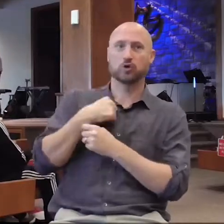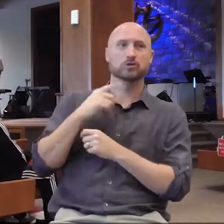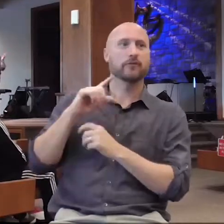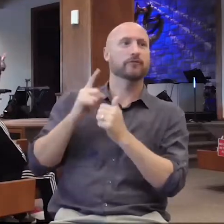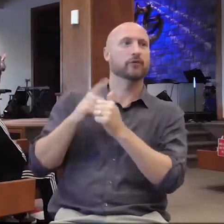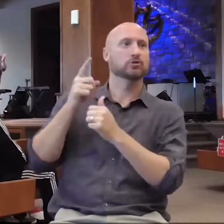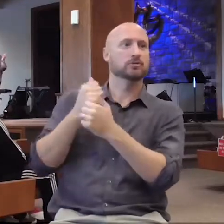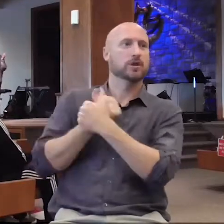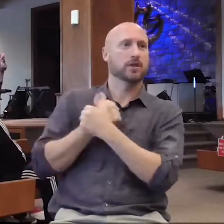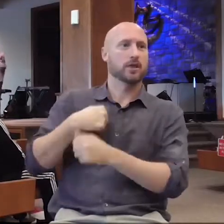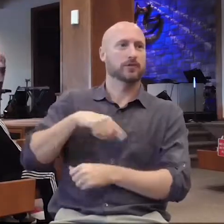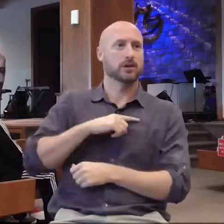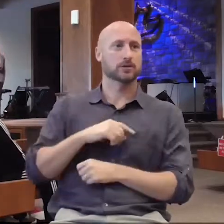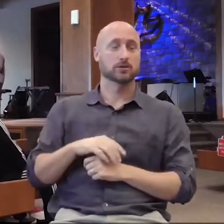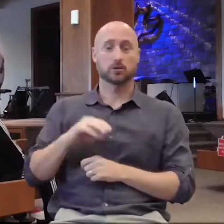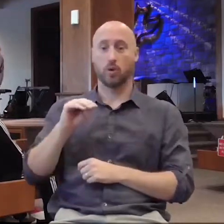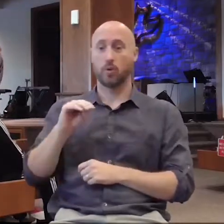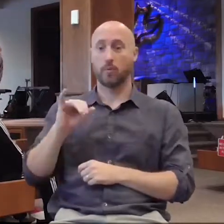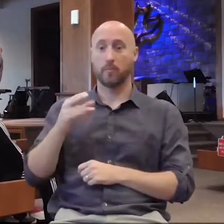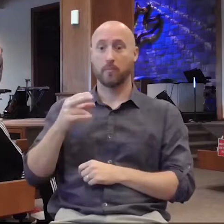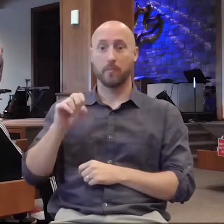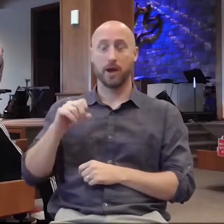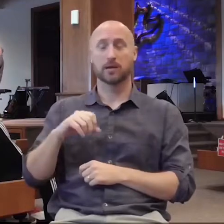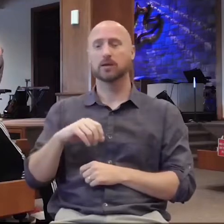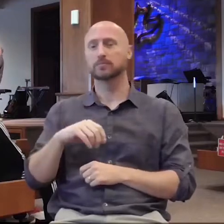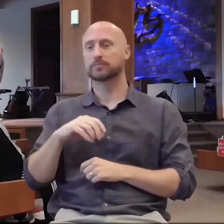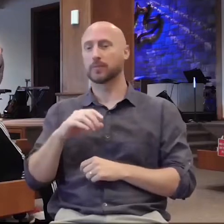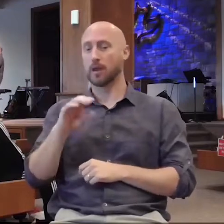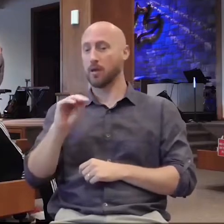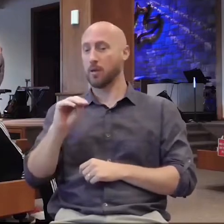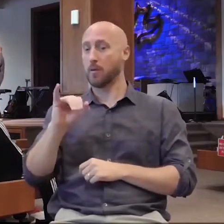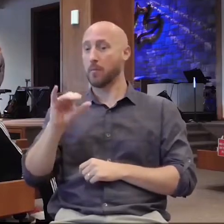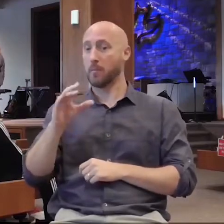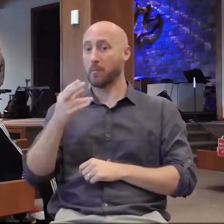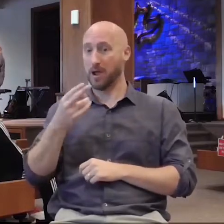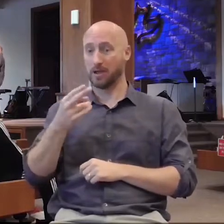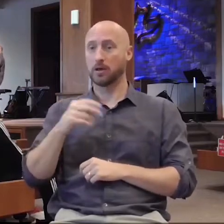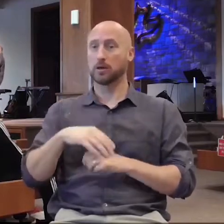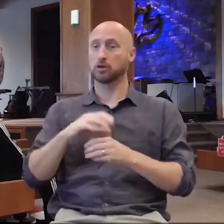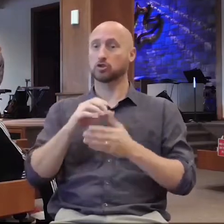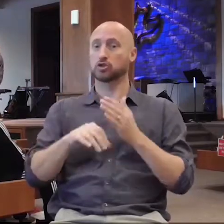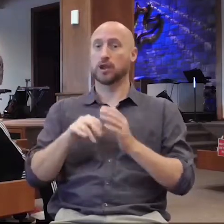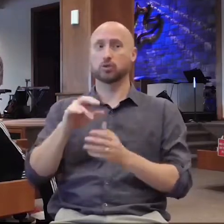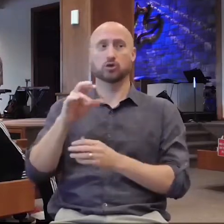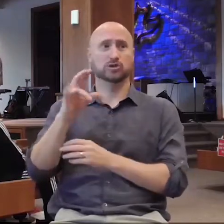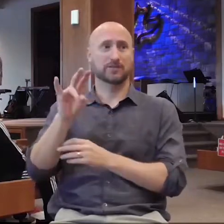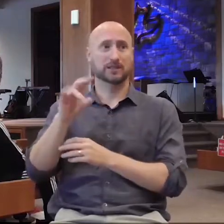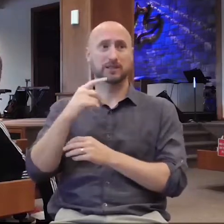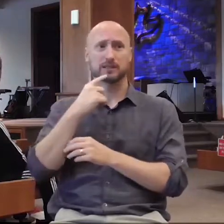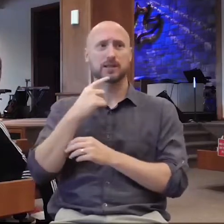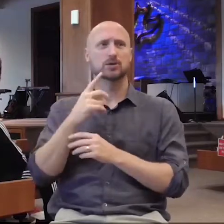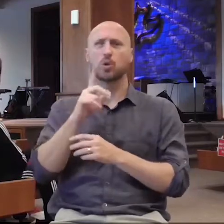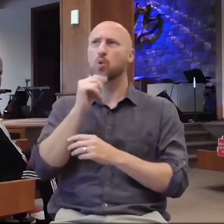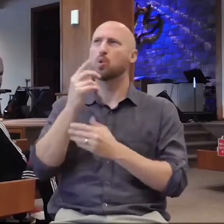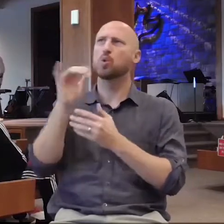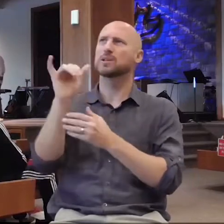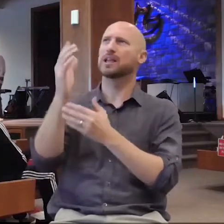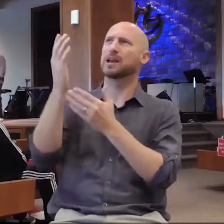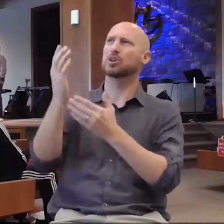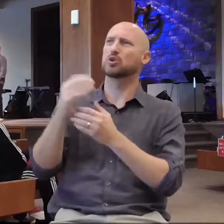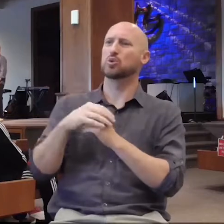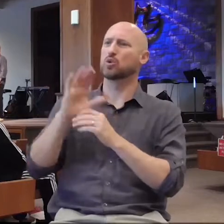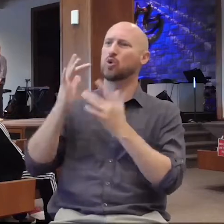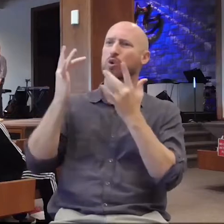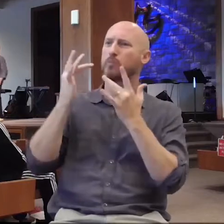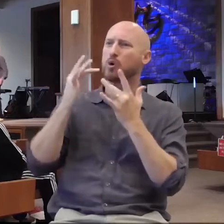18, he says, who is like unto thee, Lord, forgiving mercy? You know, and you don't hold your anger. You just, you